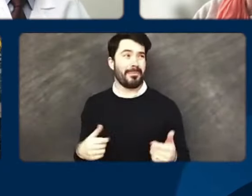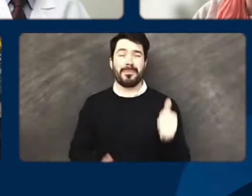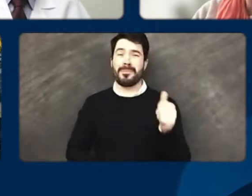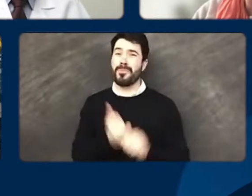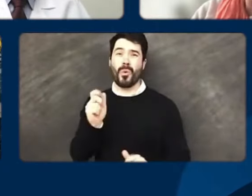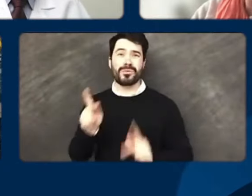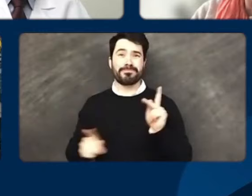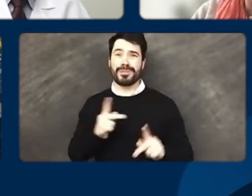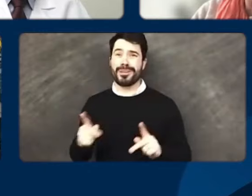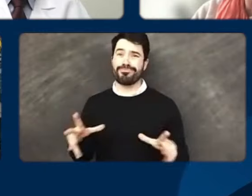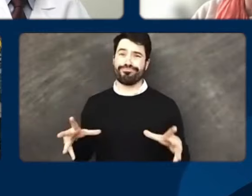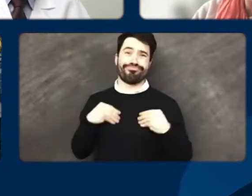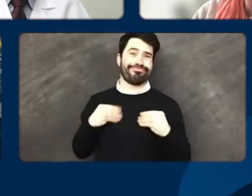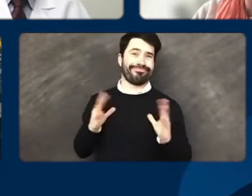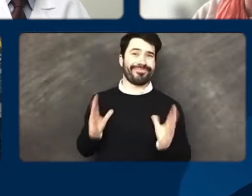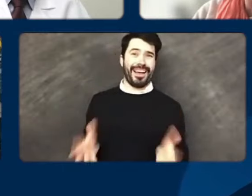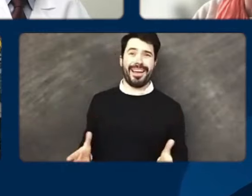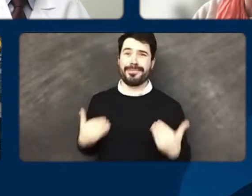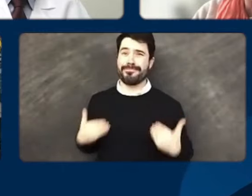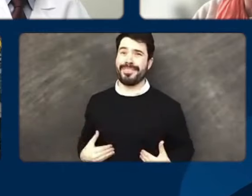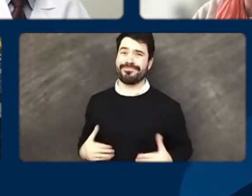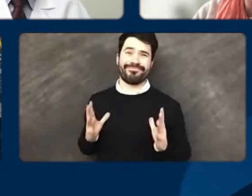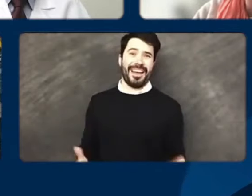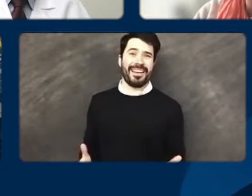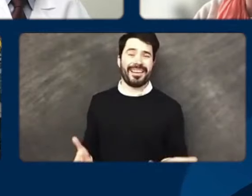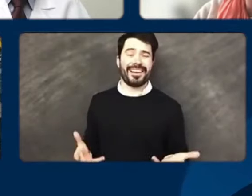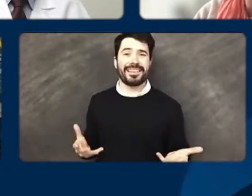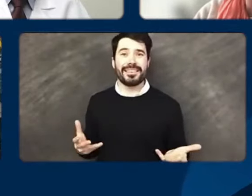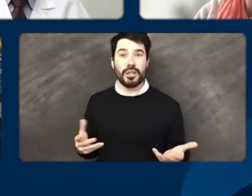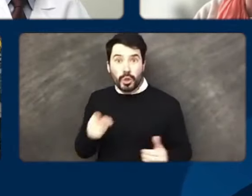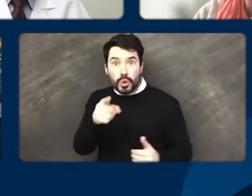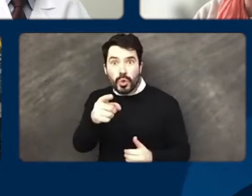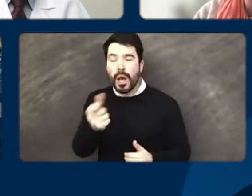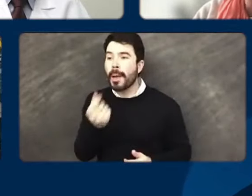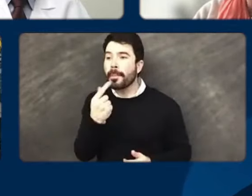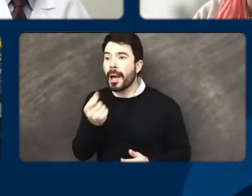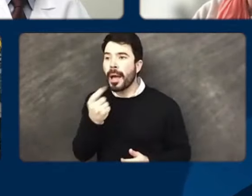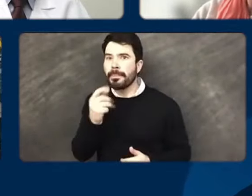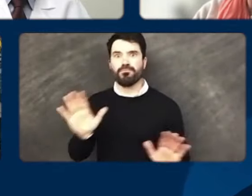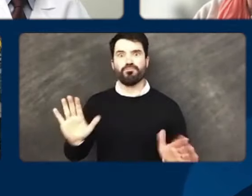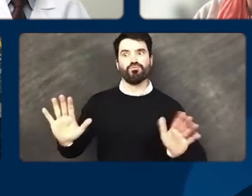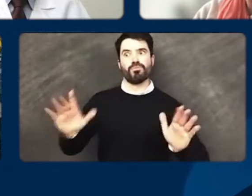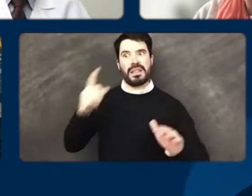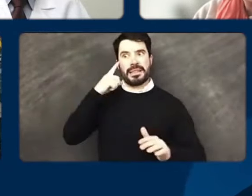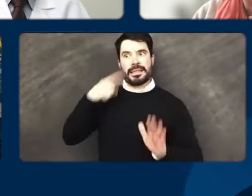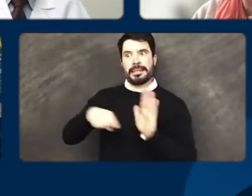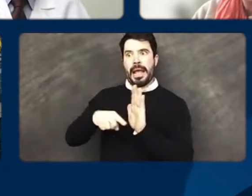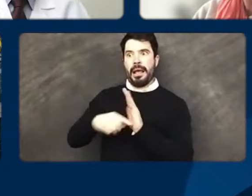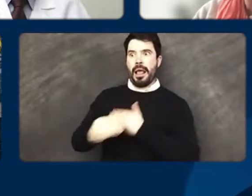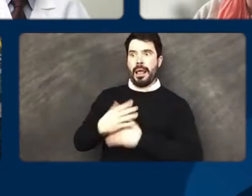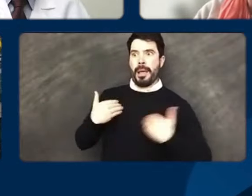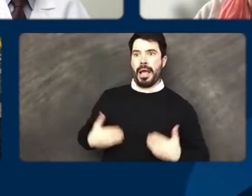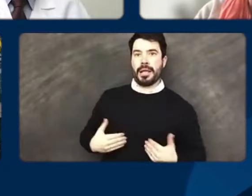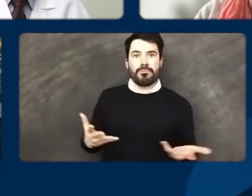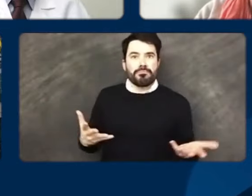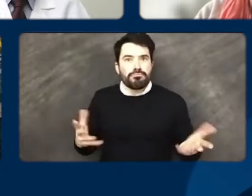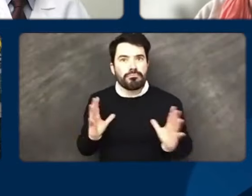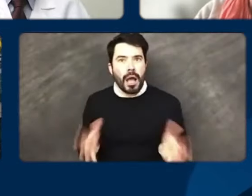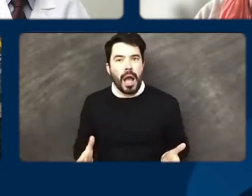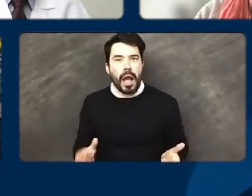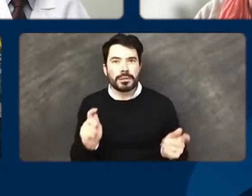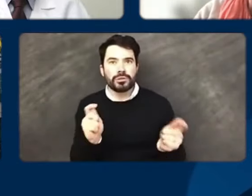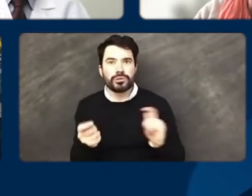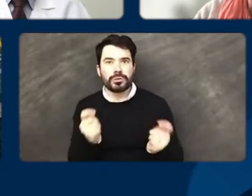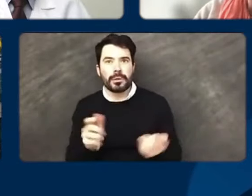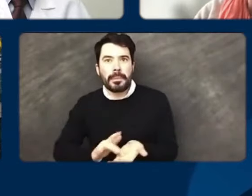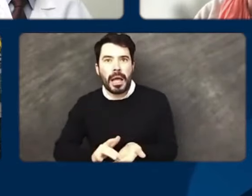And so we can work with you if you're having things that you think might be side effects to statins. We can switch drugs. We can work with you